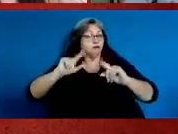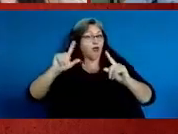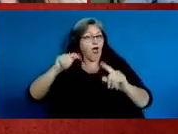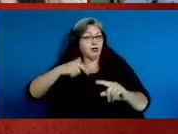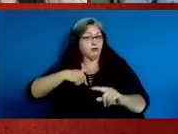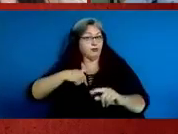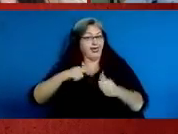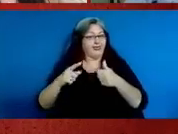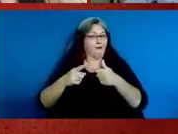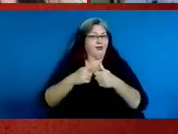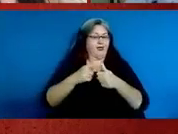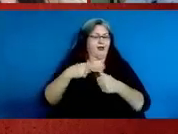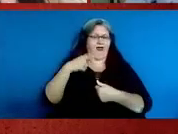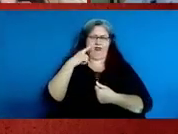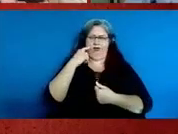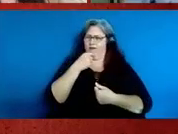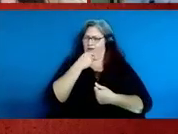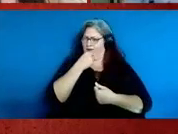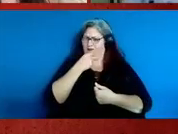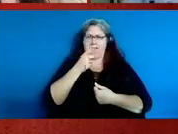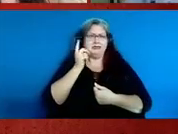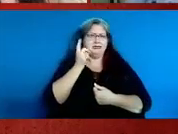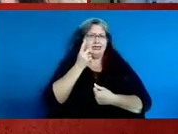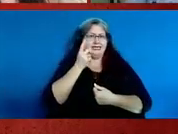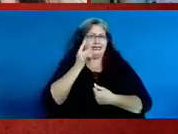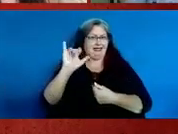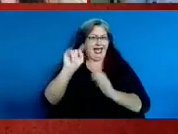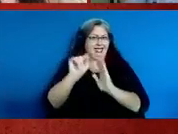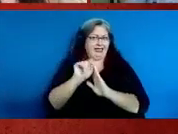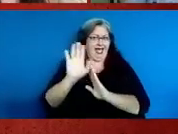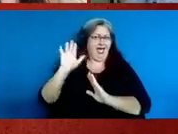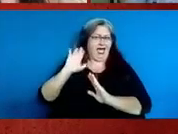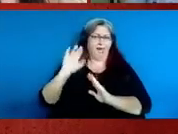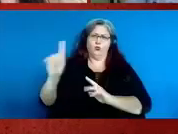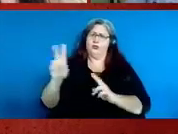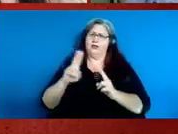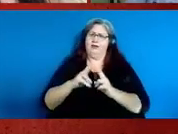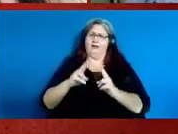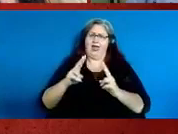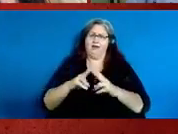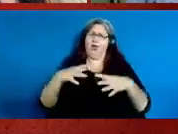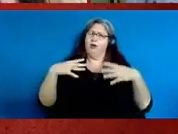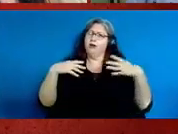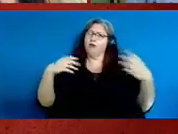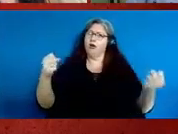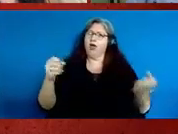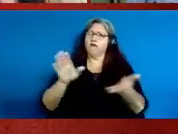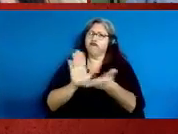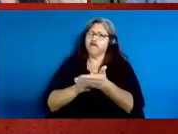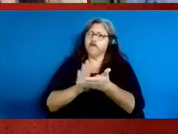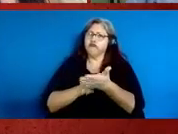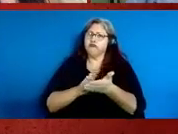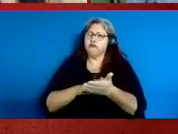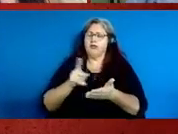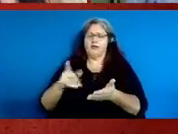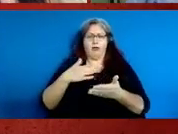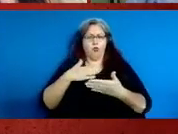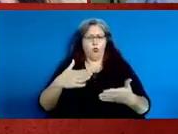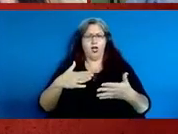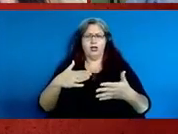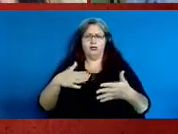first. And I thought Disney at that time, especially, was extremely brave to want to take on this